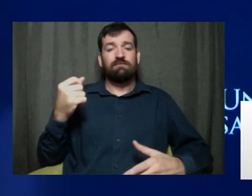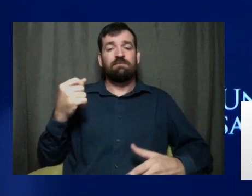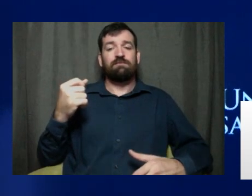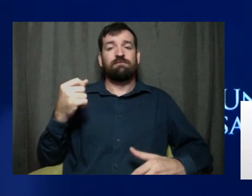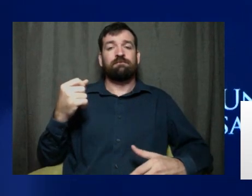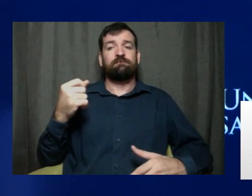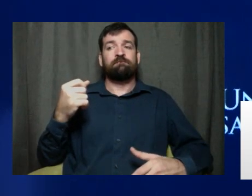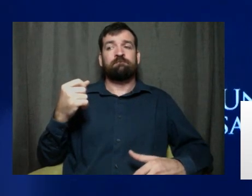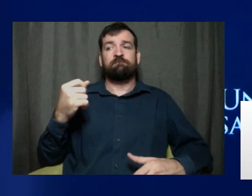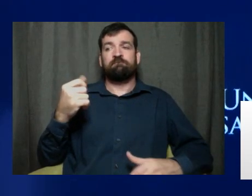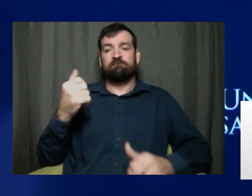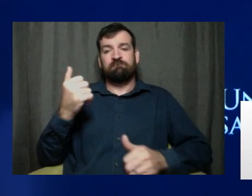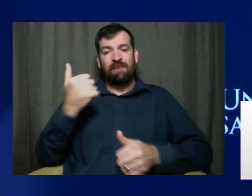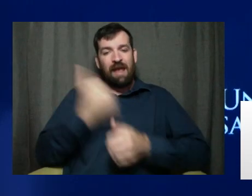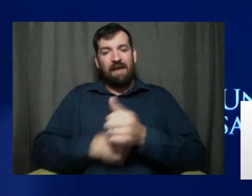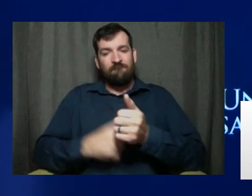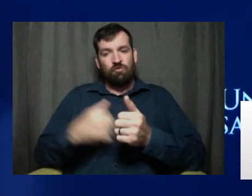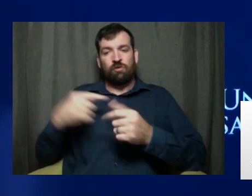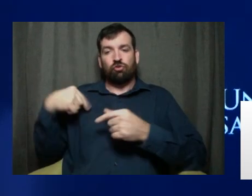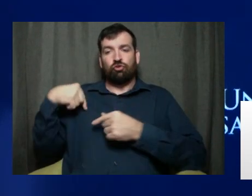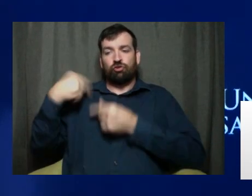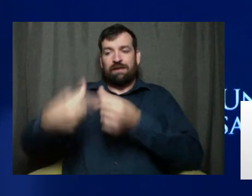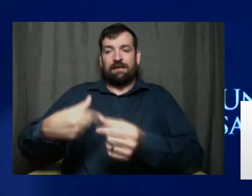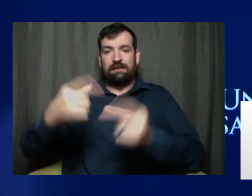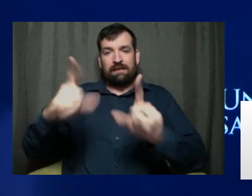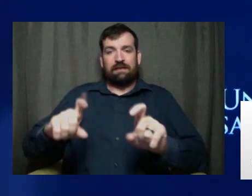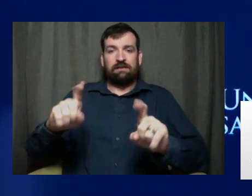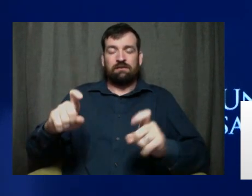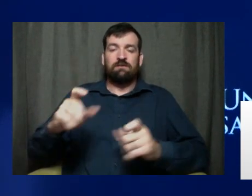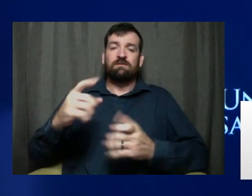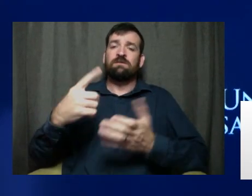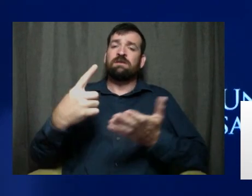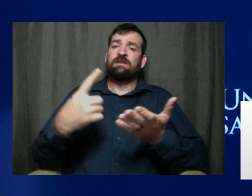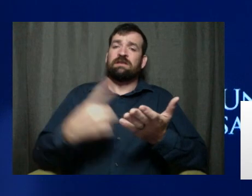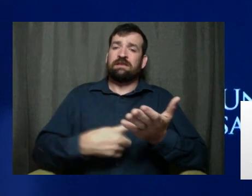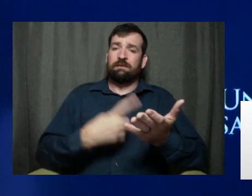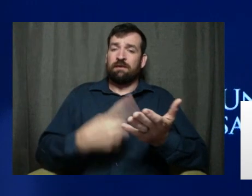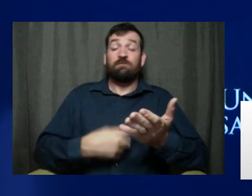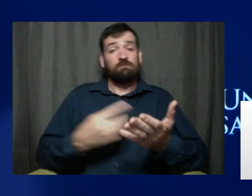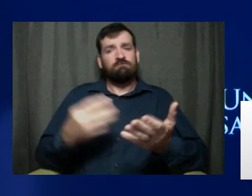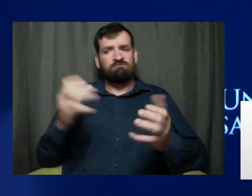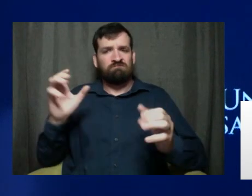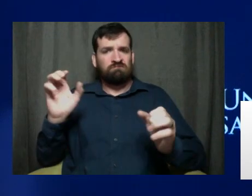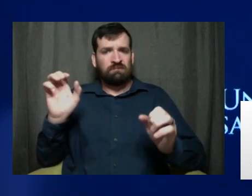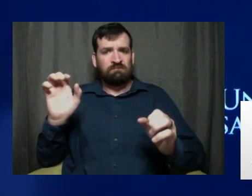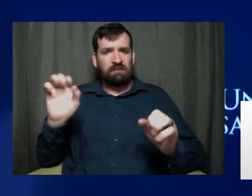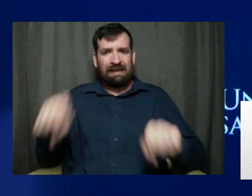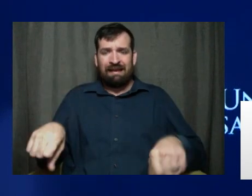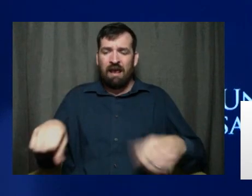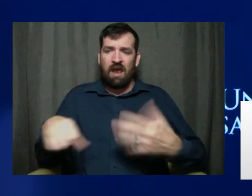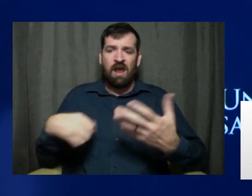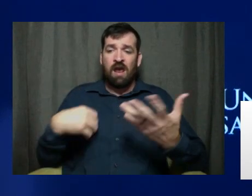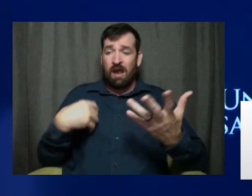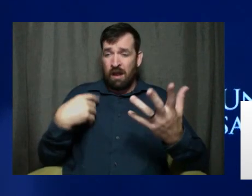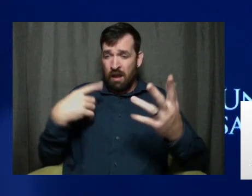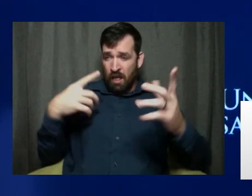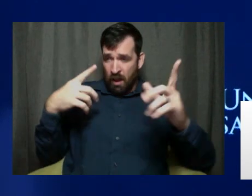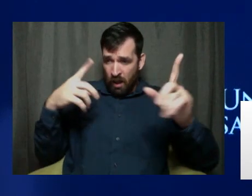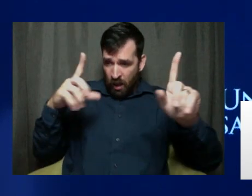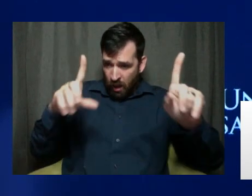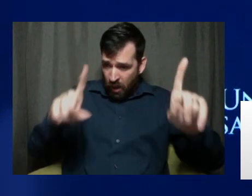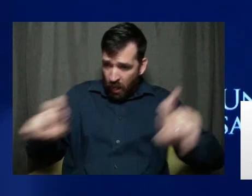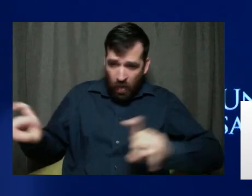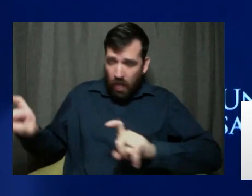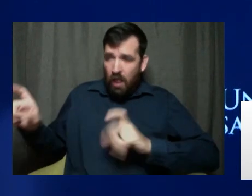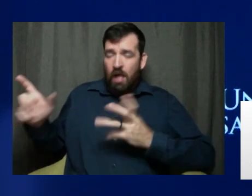every genetic test that we do, sometimes you get back information, and I'll tell folks, you can throw a big net into the ocean and catch something, but the